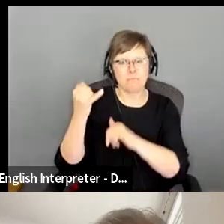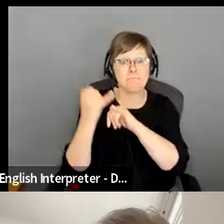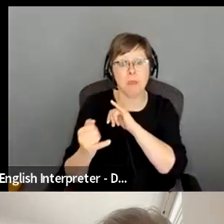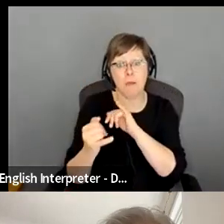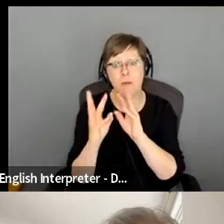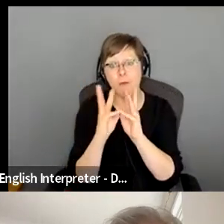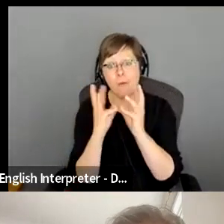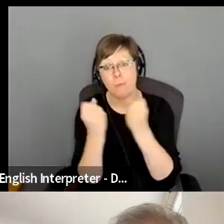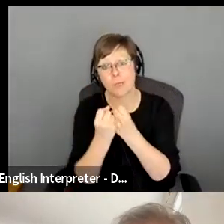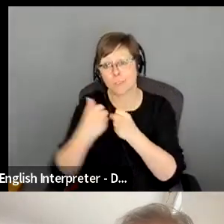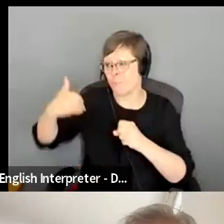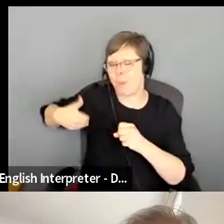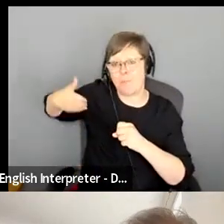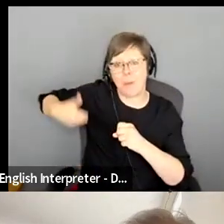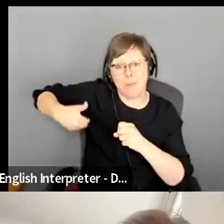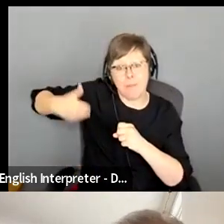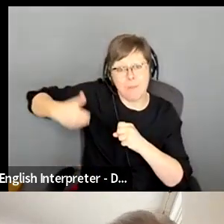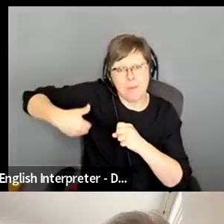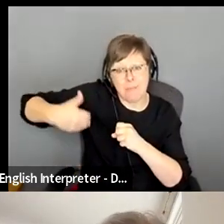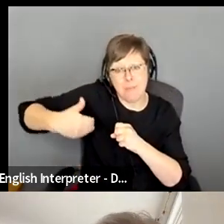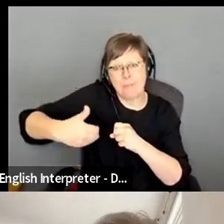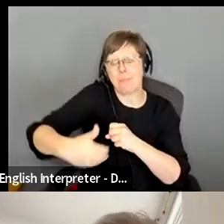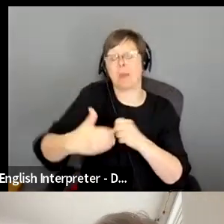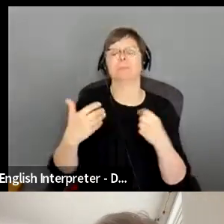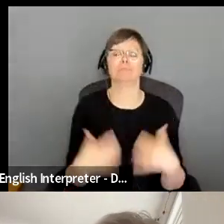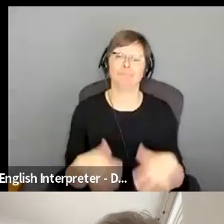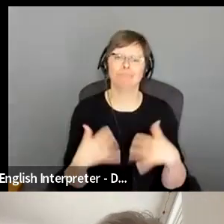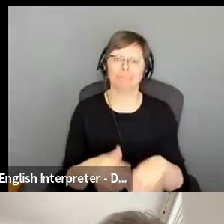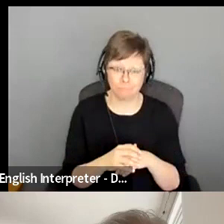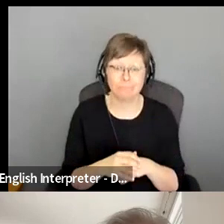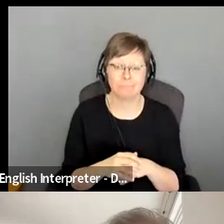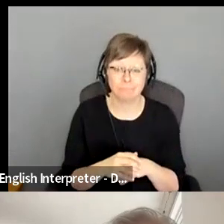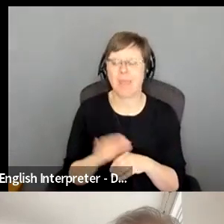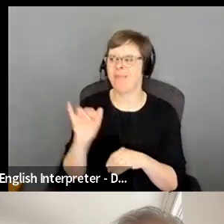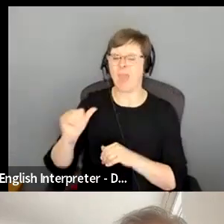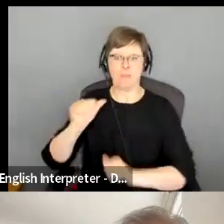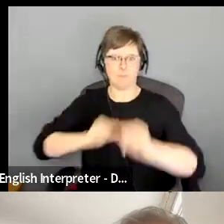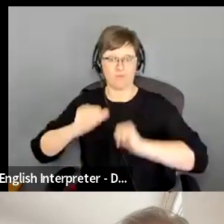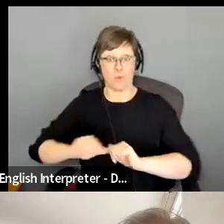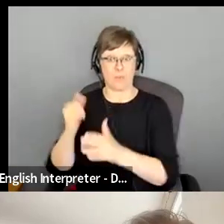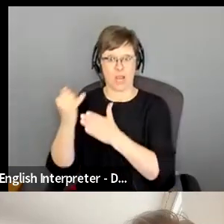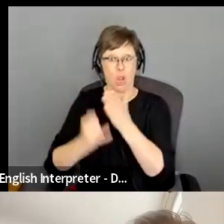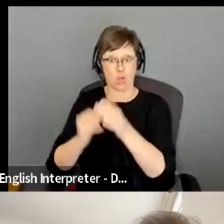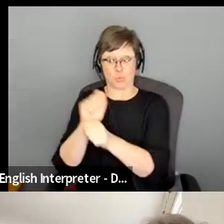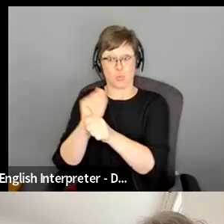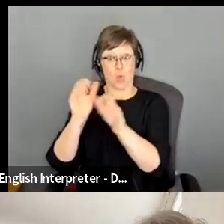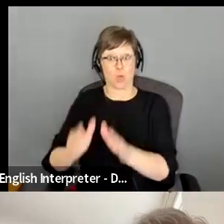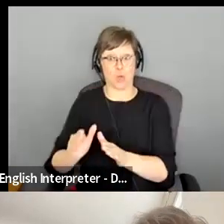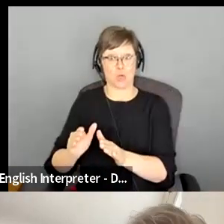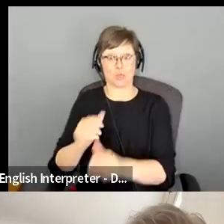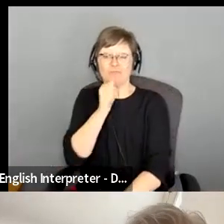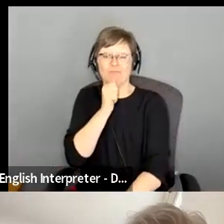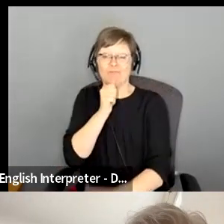our series of sessions that have been funded as part of the Performing Arts Workers